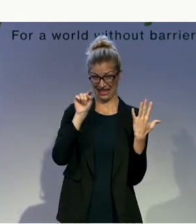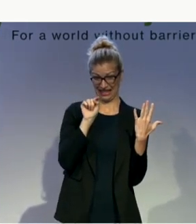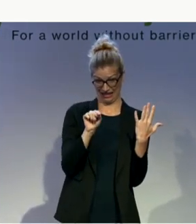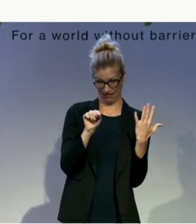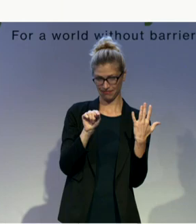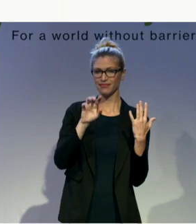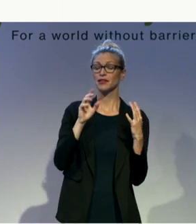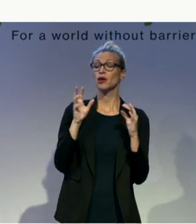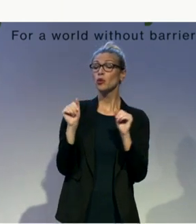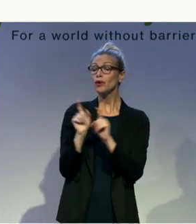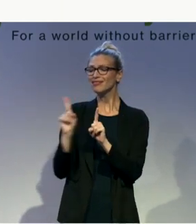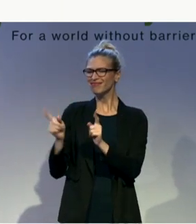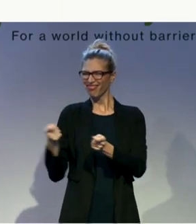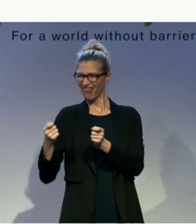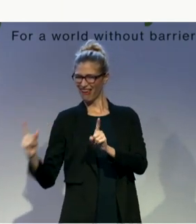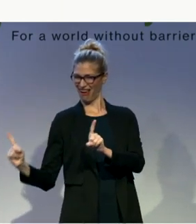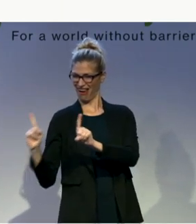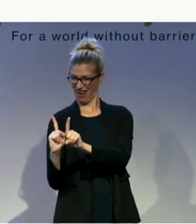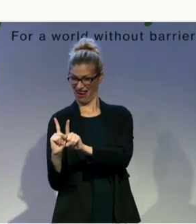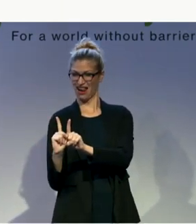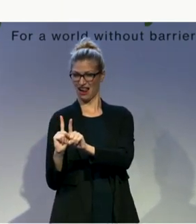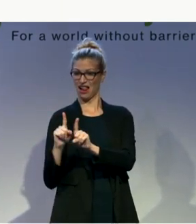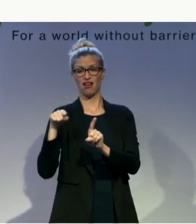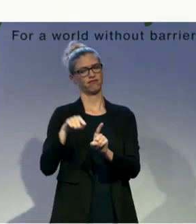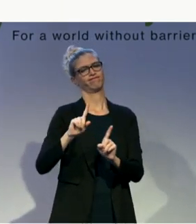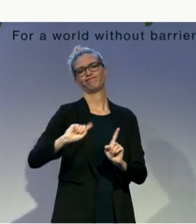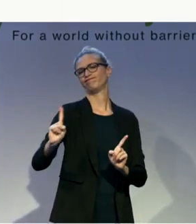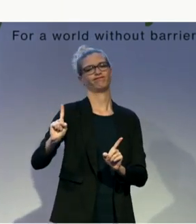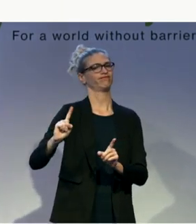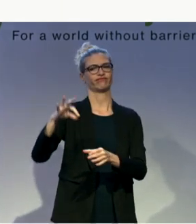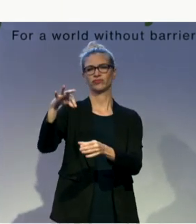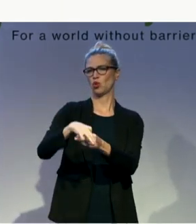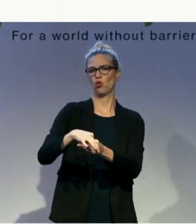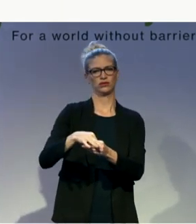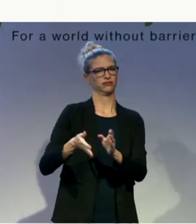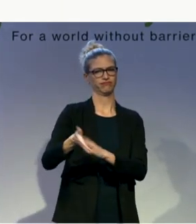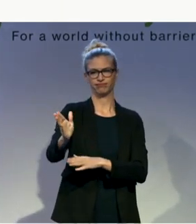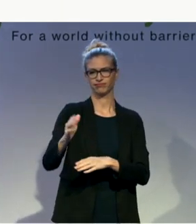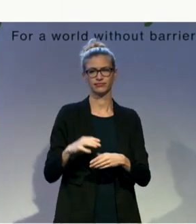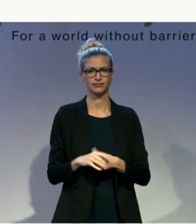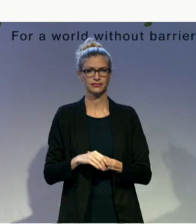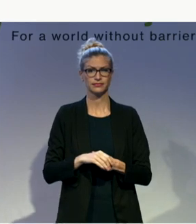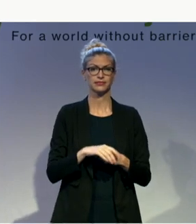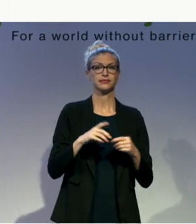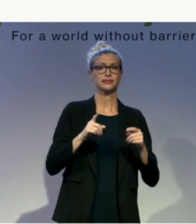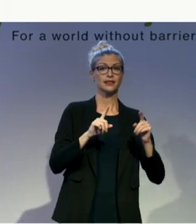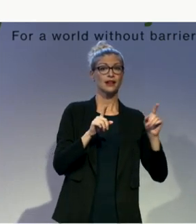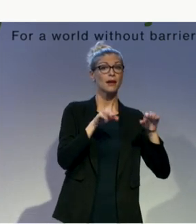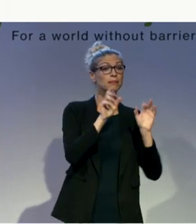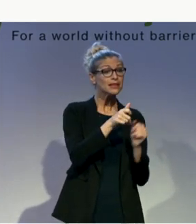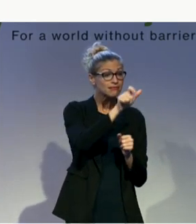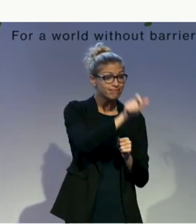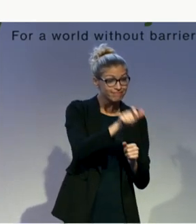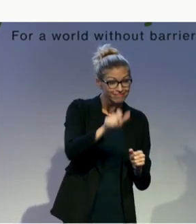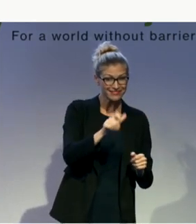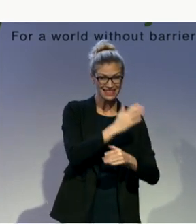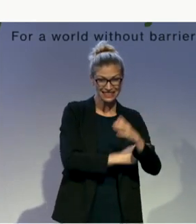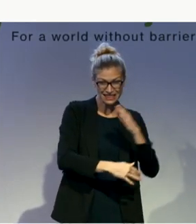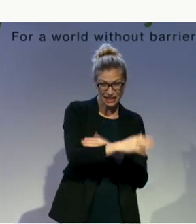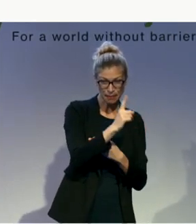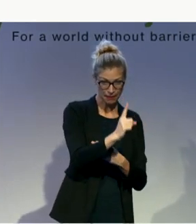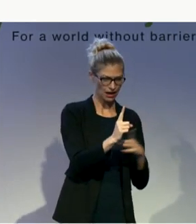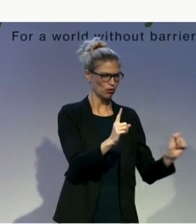11 countries allow for judges or guardians to deny people the right to vote. And in 10 European countries,